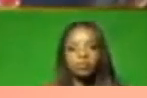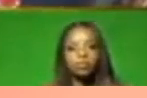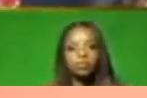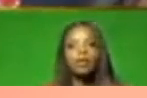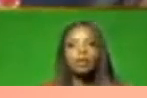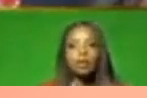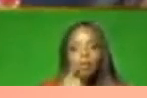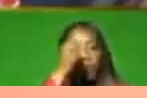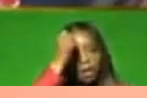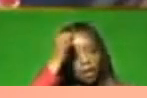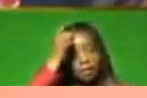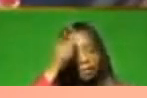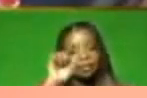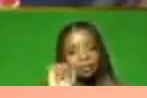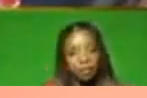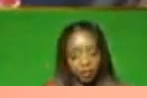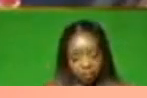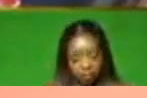Understanding that